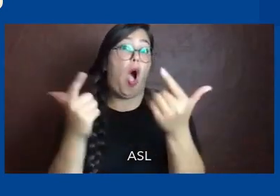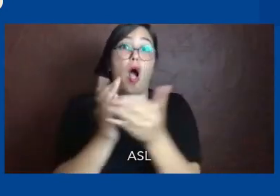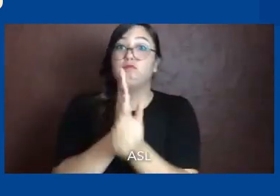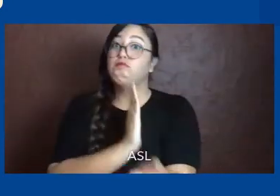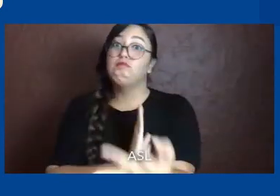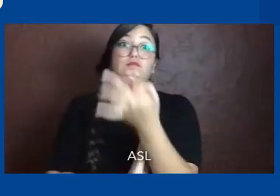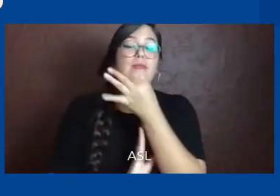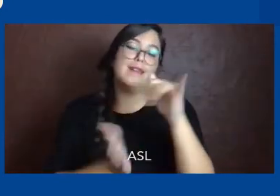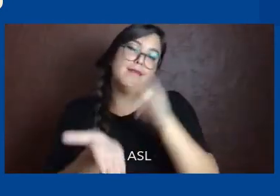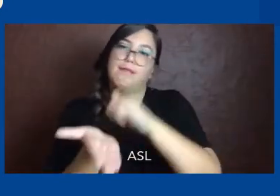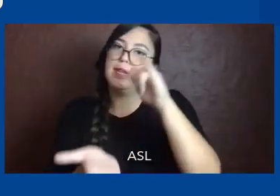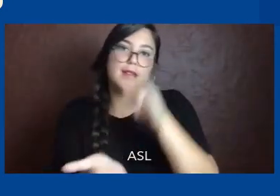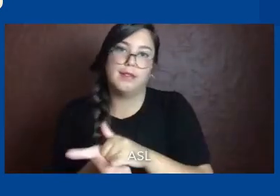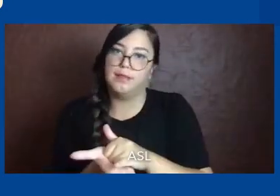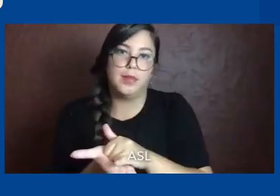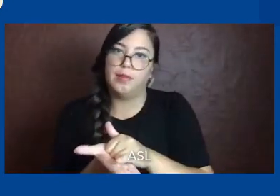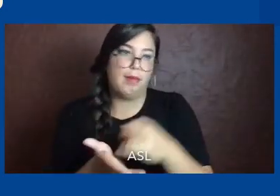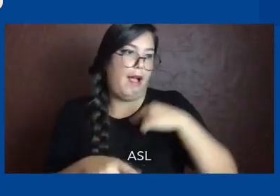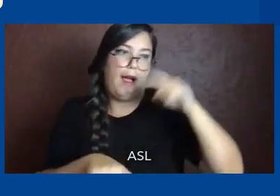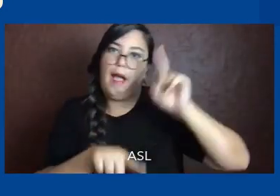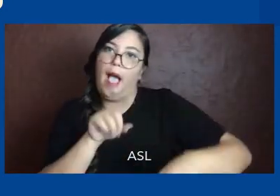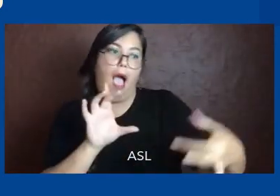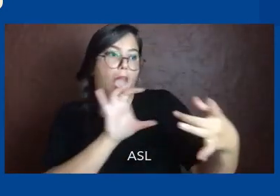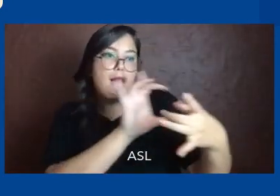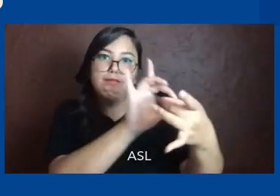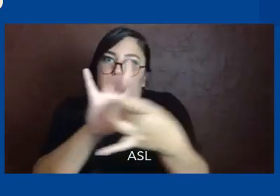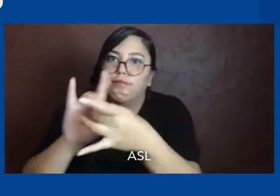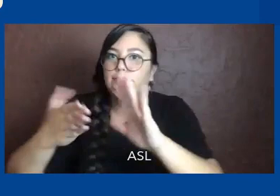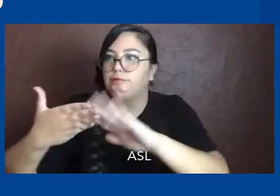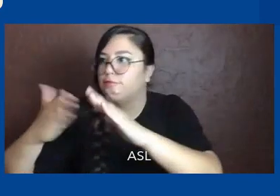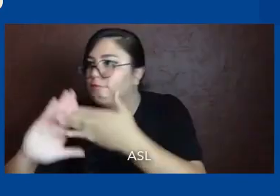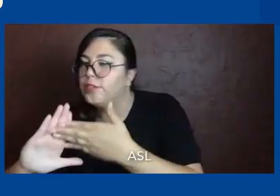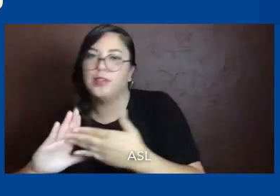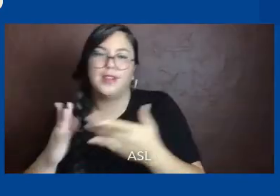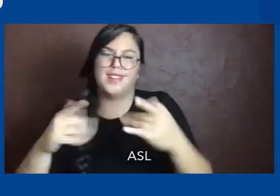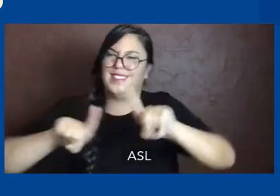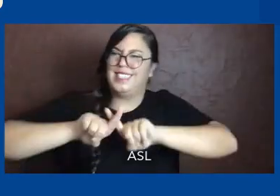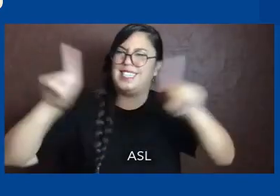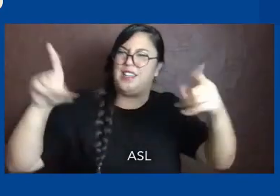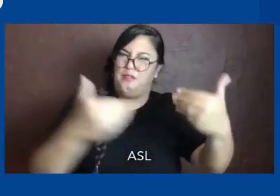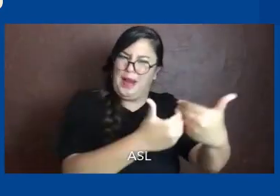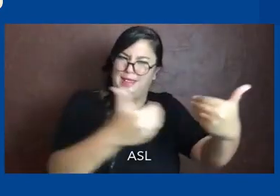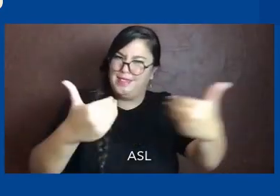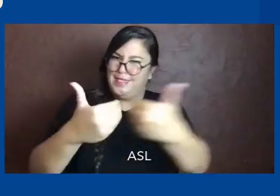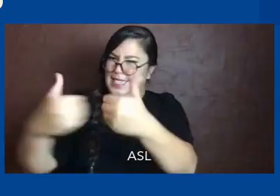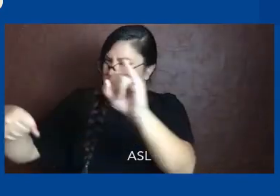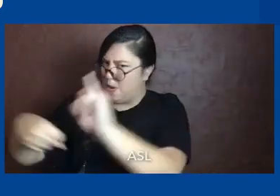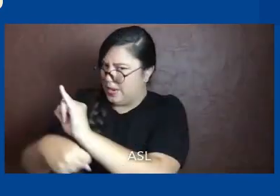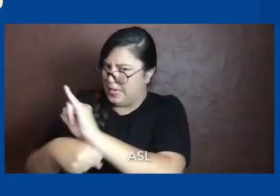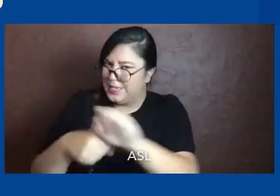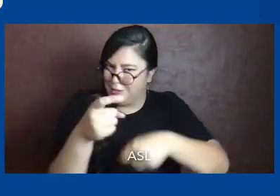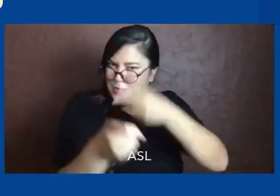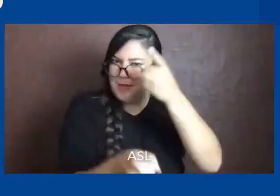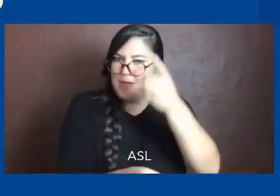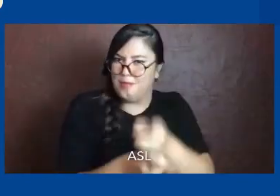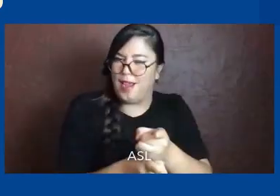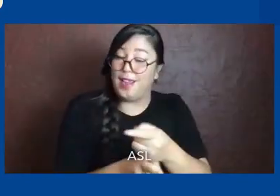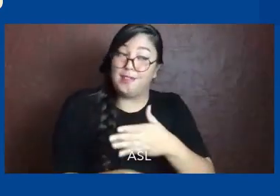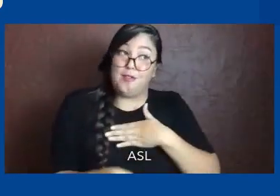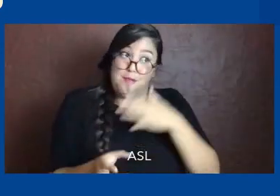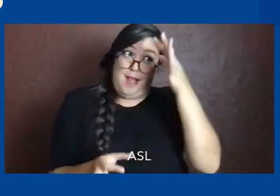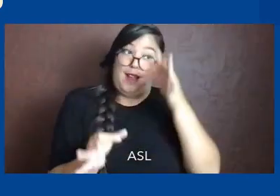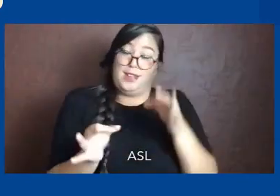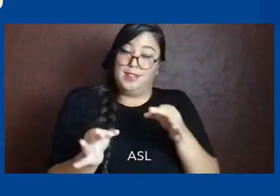can't network in all of those communities. Like, they're just very different worlds. And so I decided to